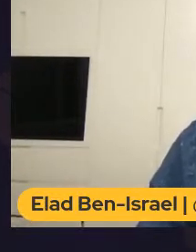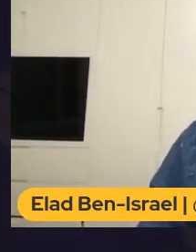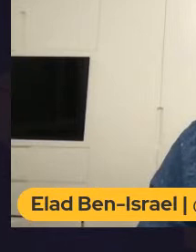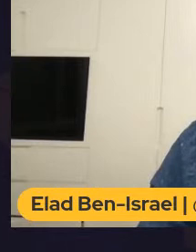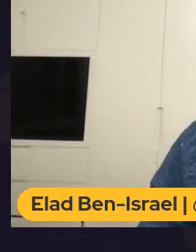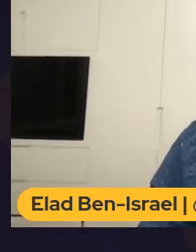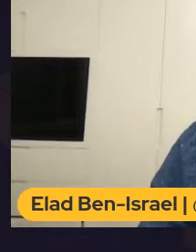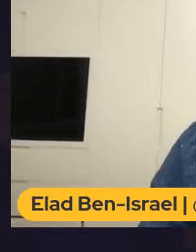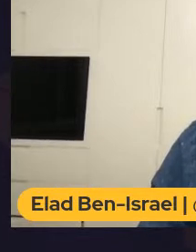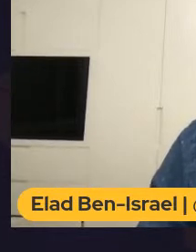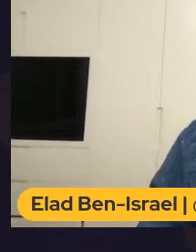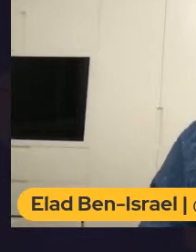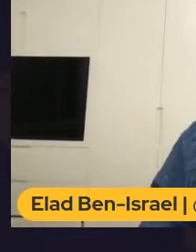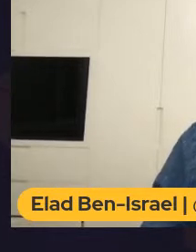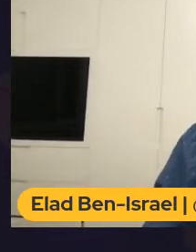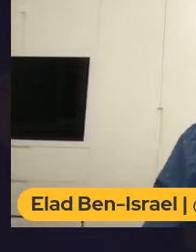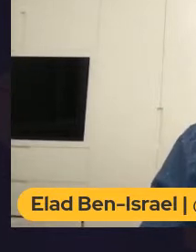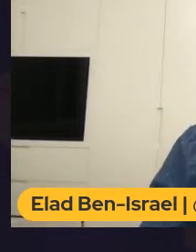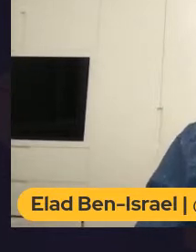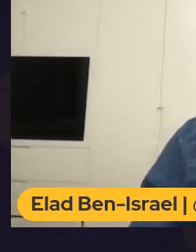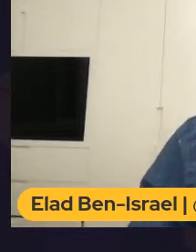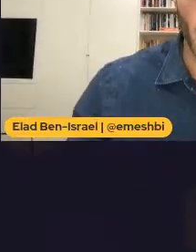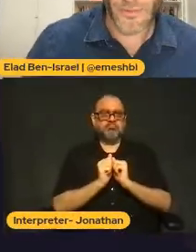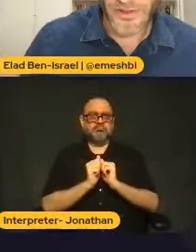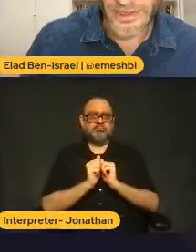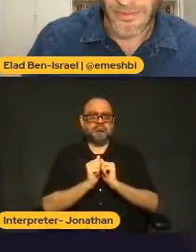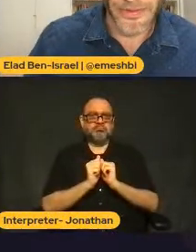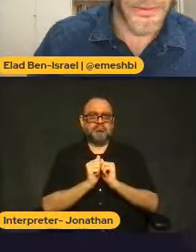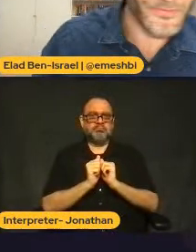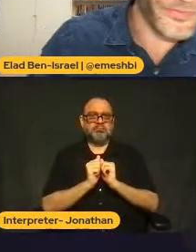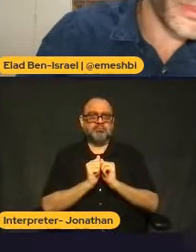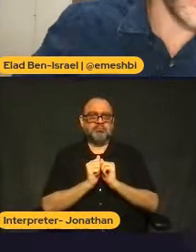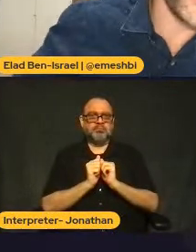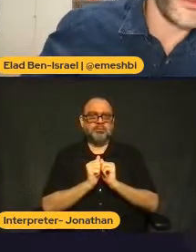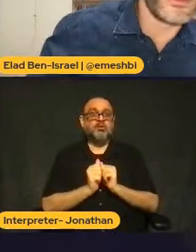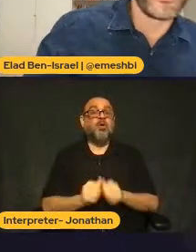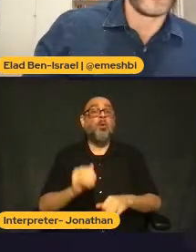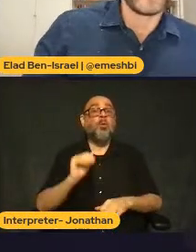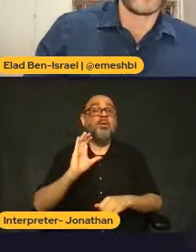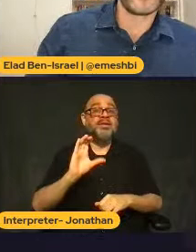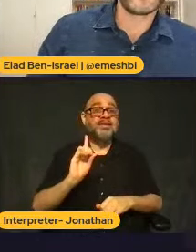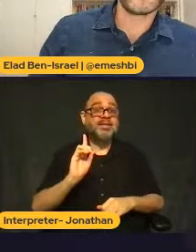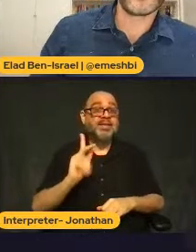This is very, okay. So CDK, what's up?